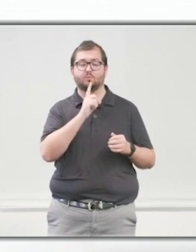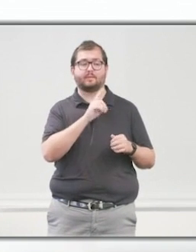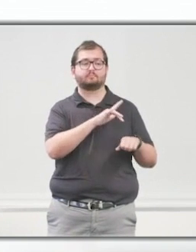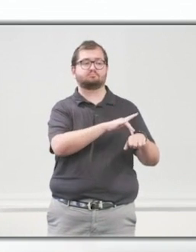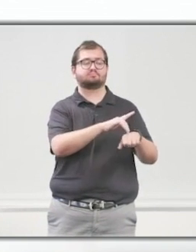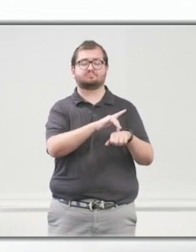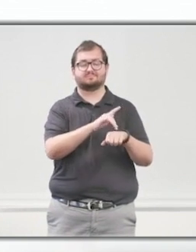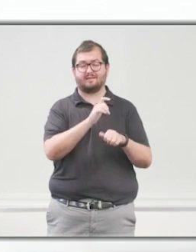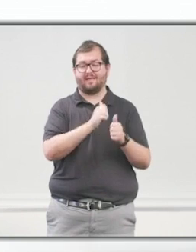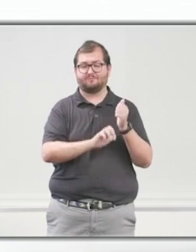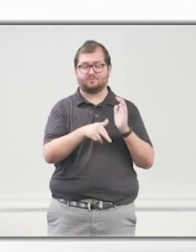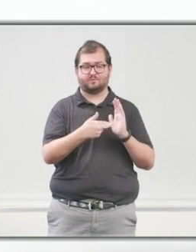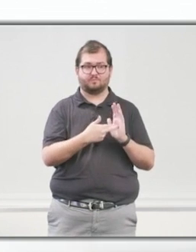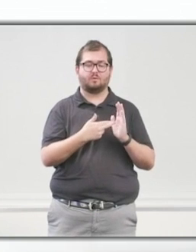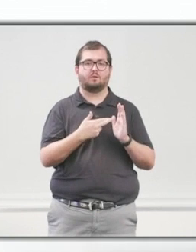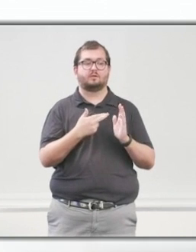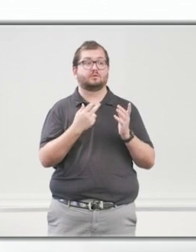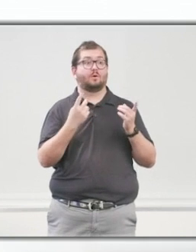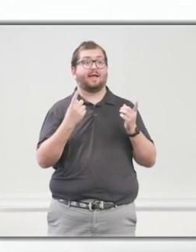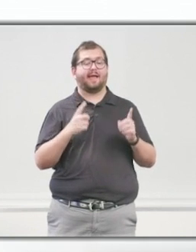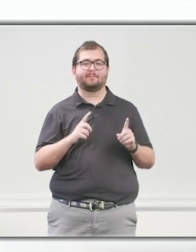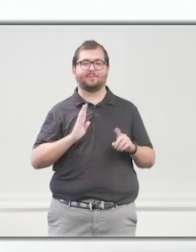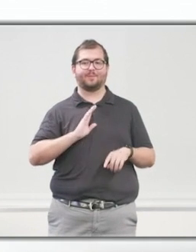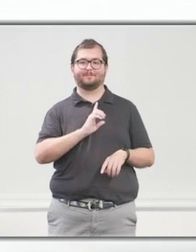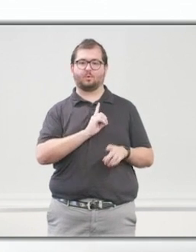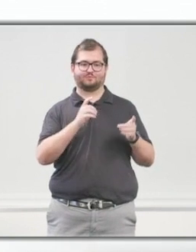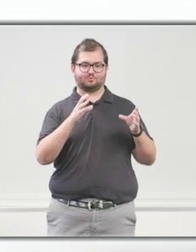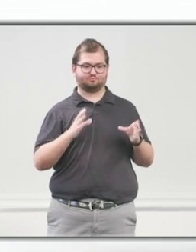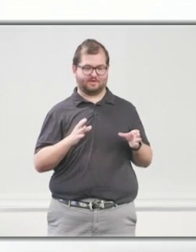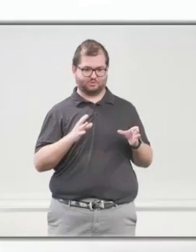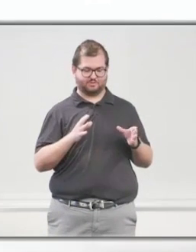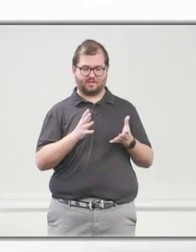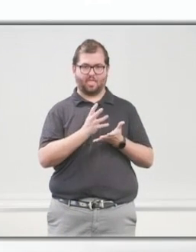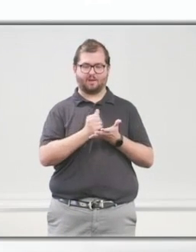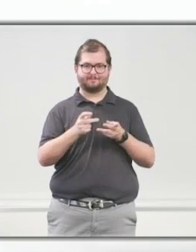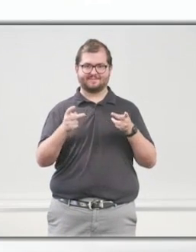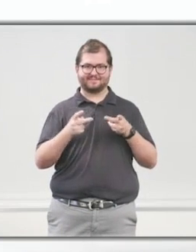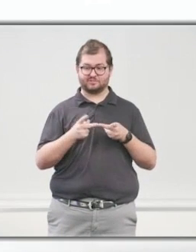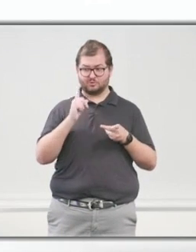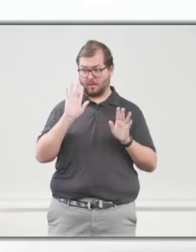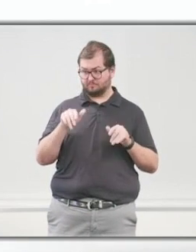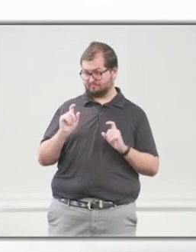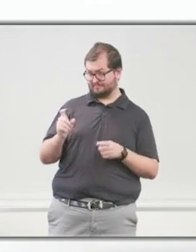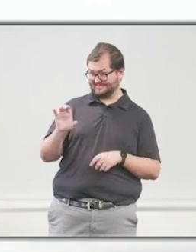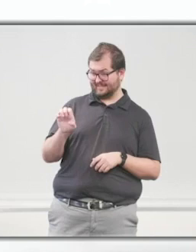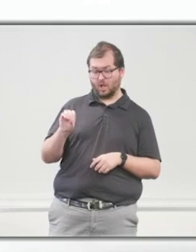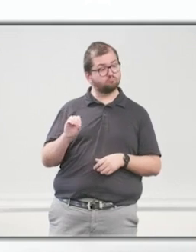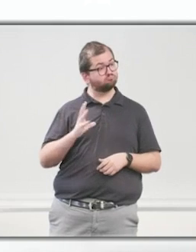So finally, the board of directors ran out of positions and gave me the CEO title. So here I am talking in front of you